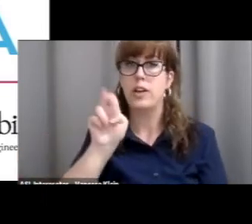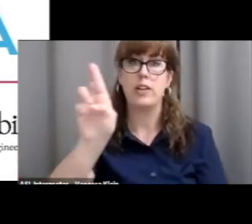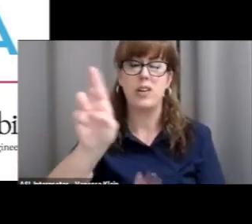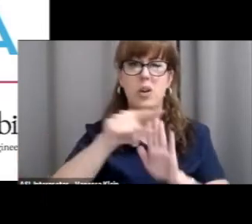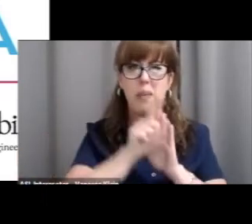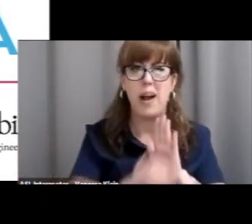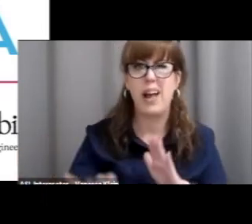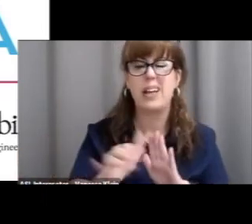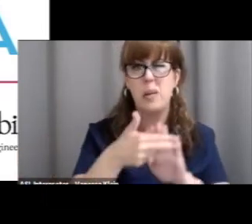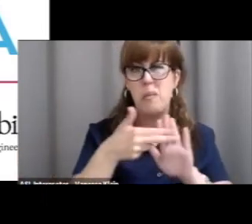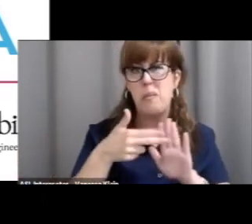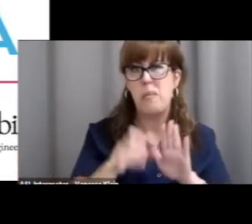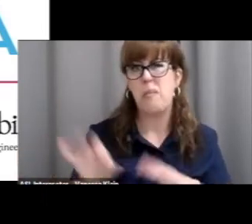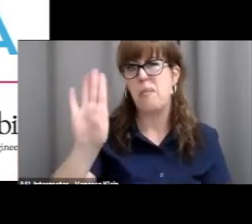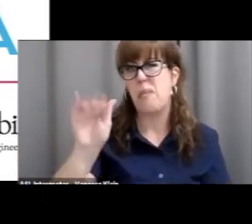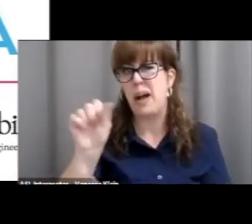advertising in India.